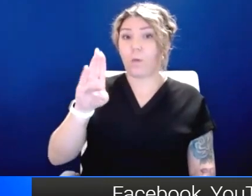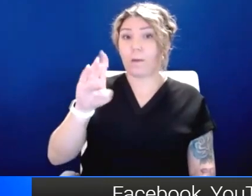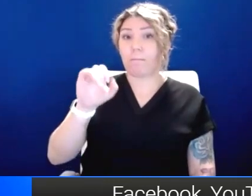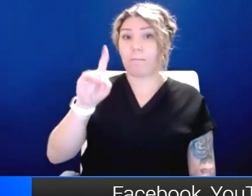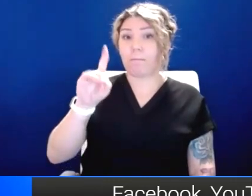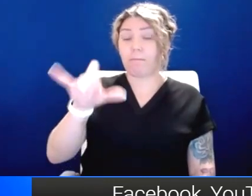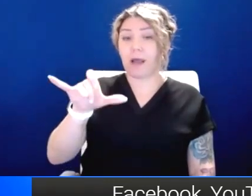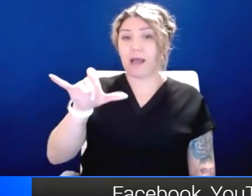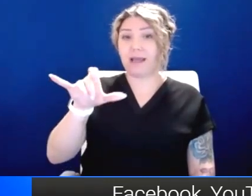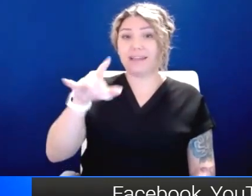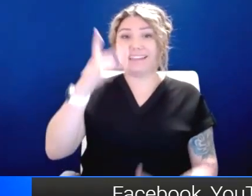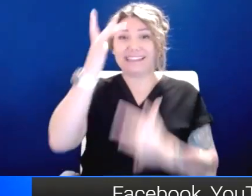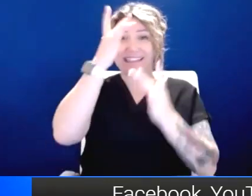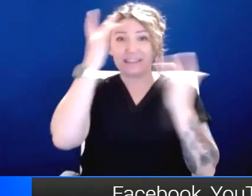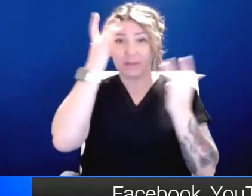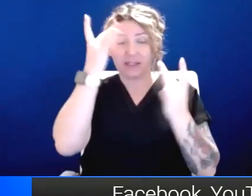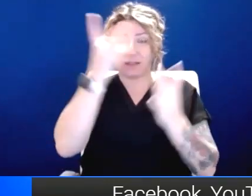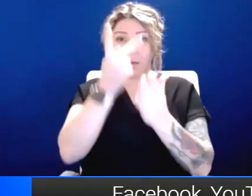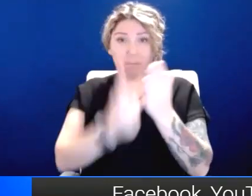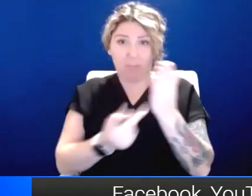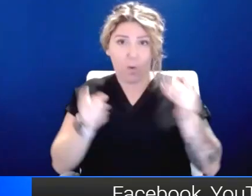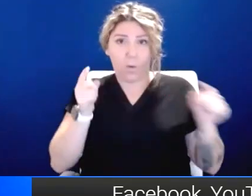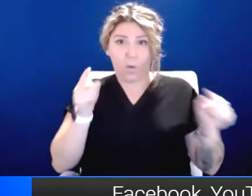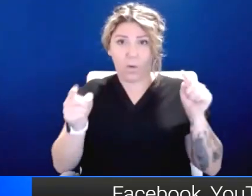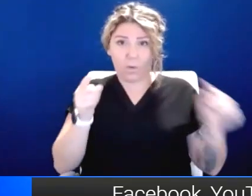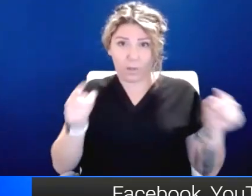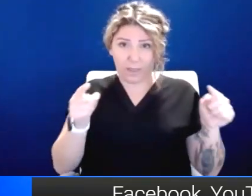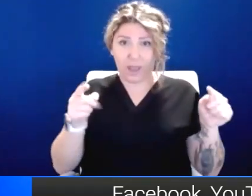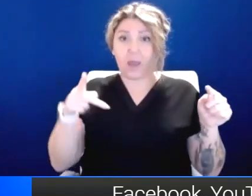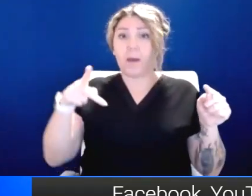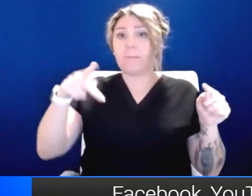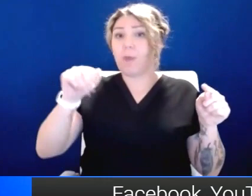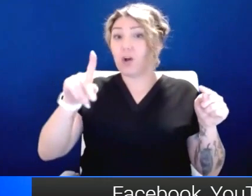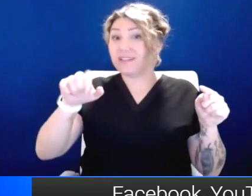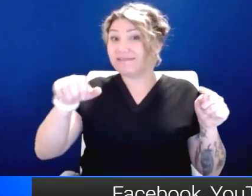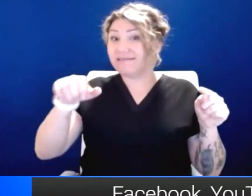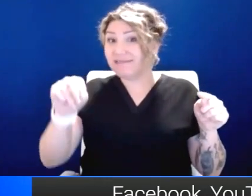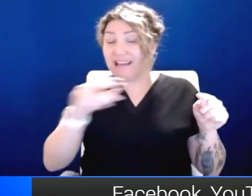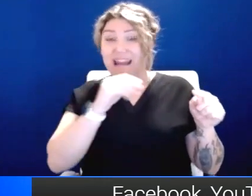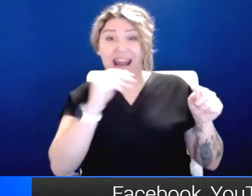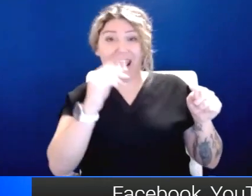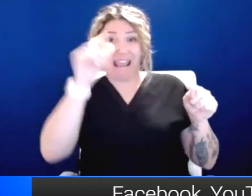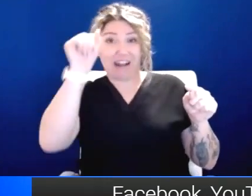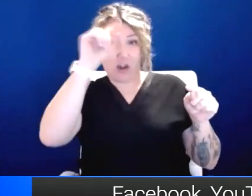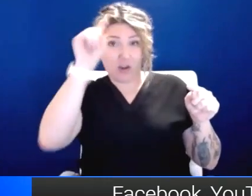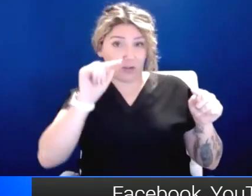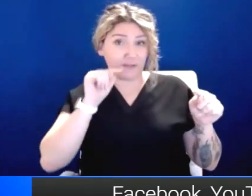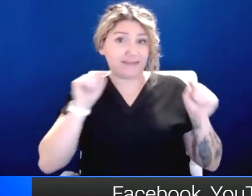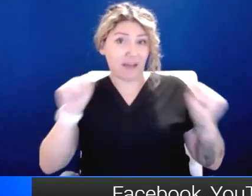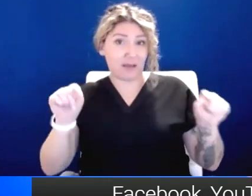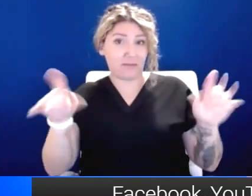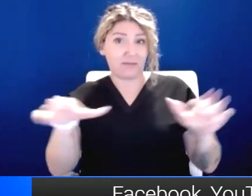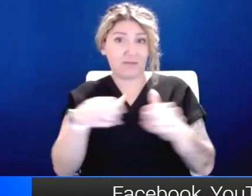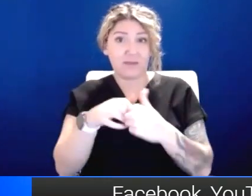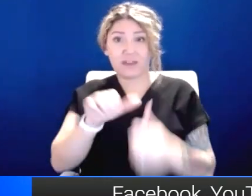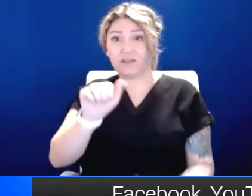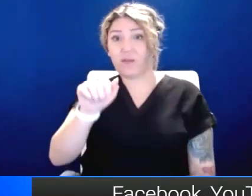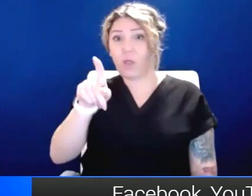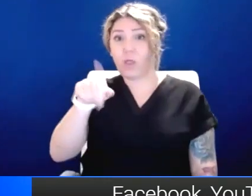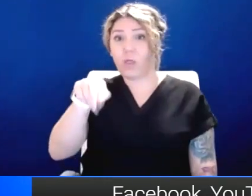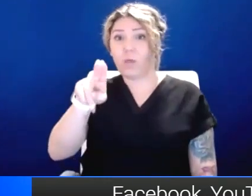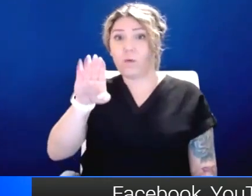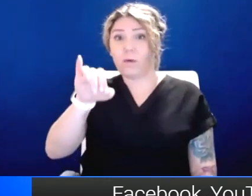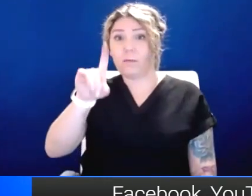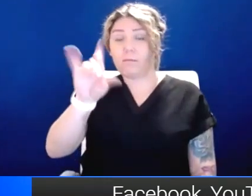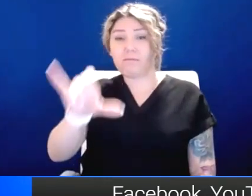of both Parkinson's and memory disorder begin together. So it's a combination where we call Lewy body dementia, where they have motor